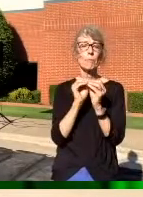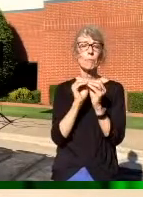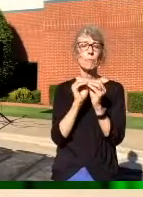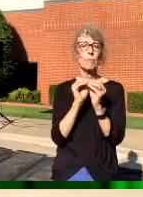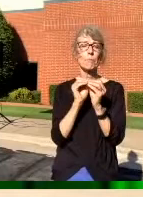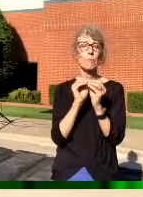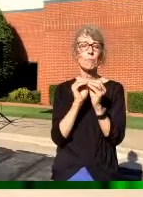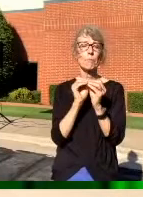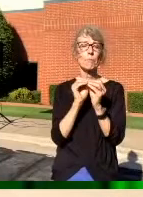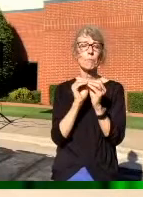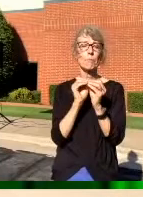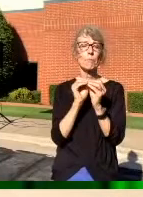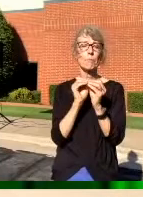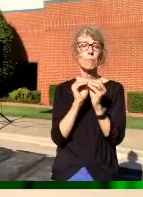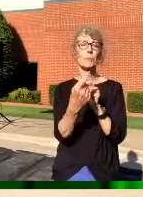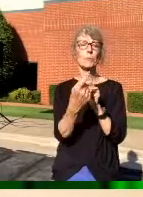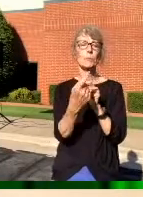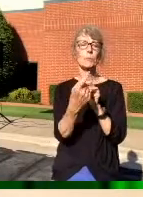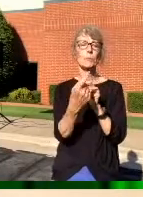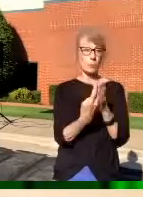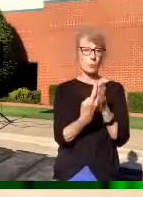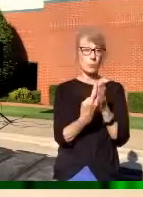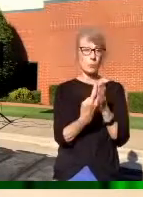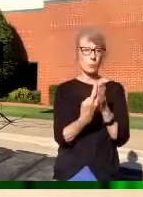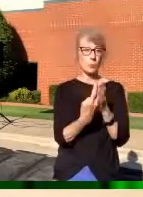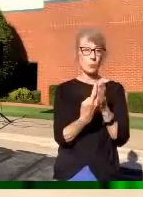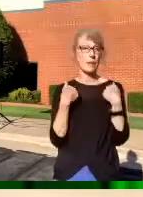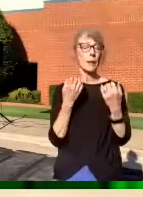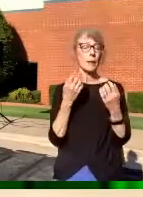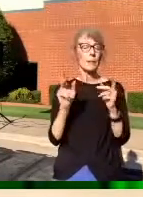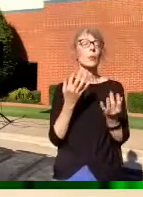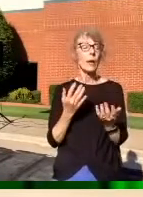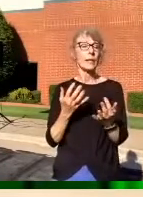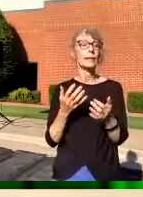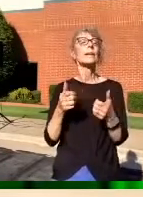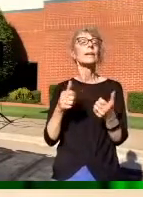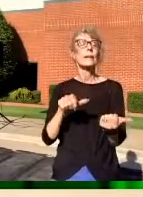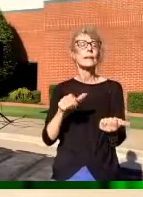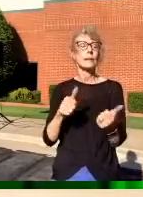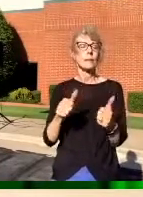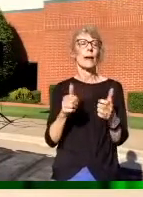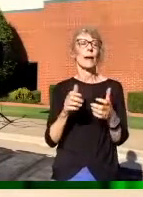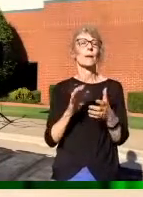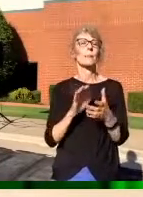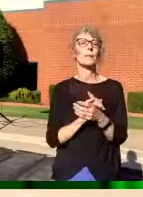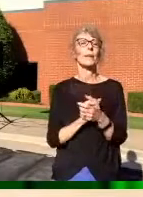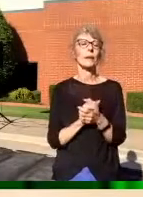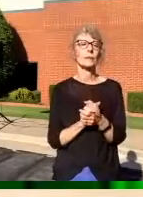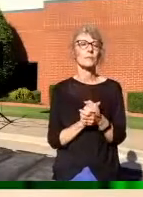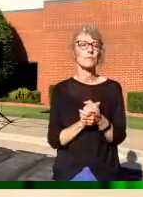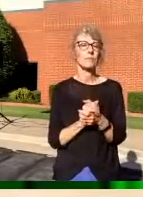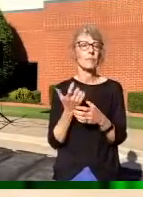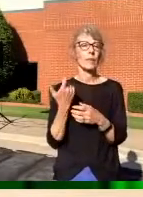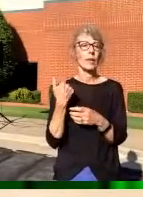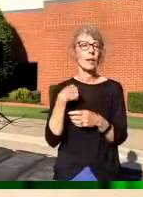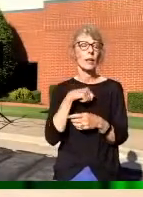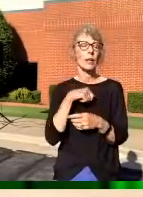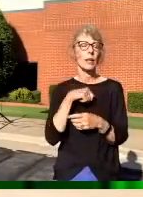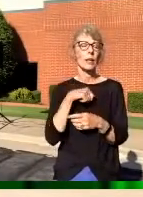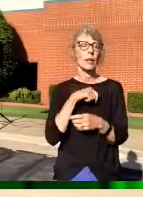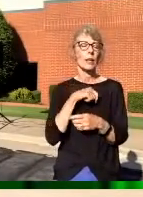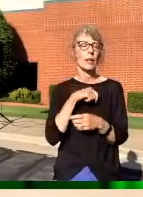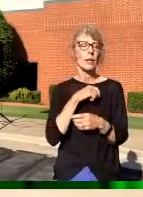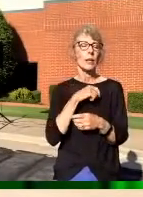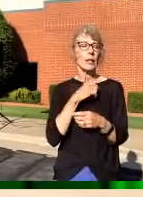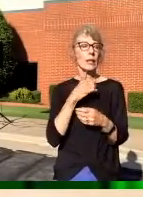in our prisons once restrictions are lifted. We've had 100 counseling sessions, 1,000